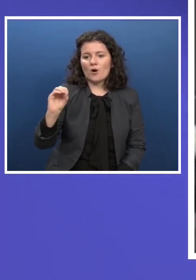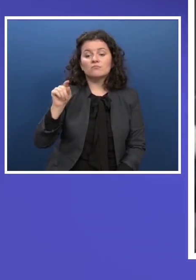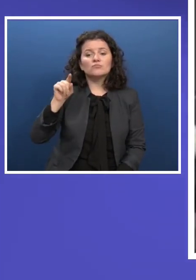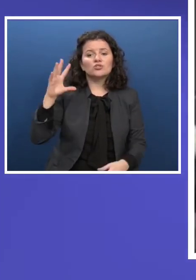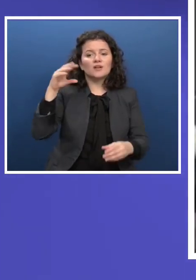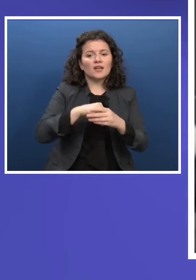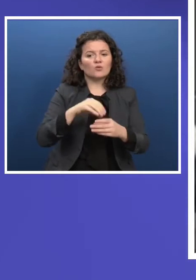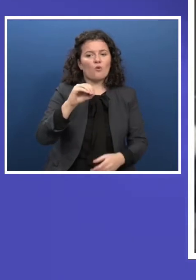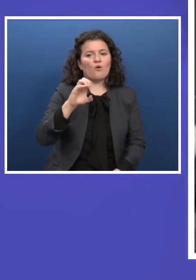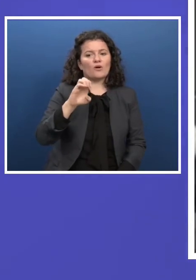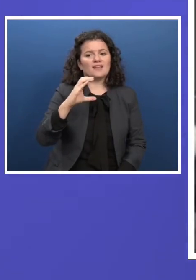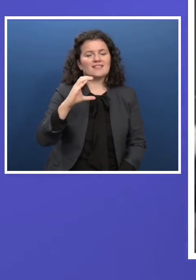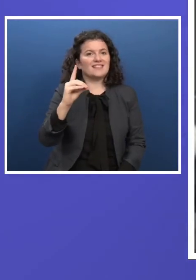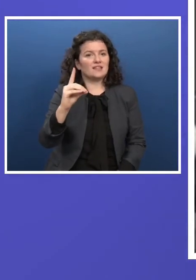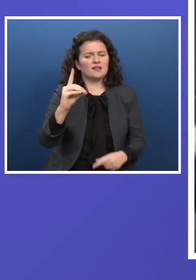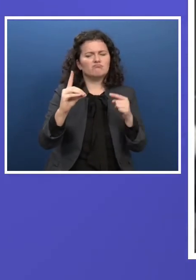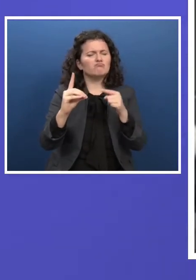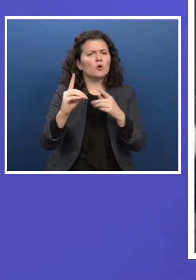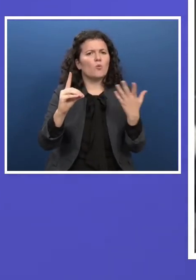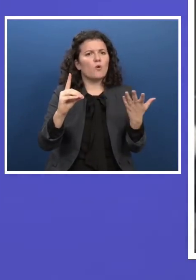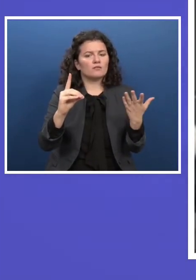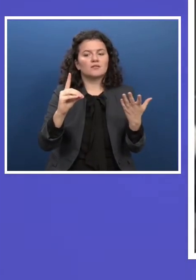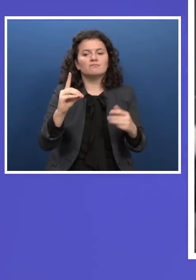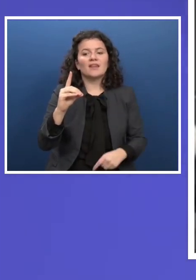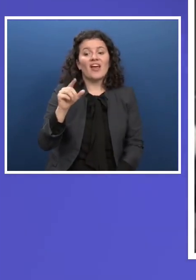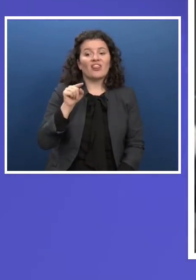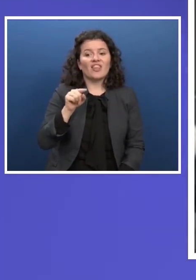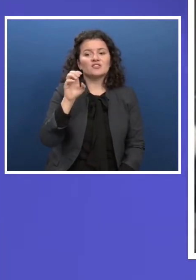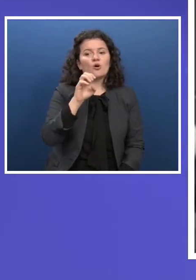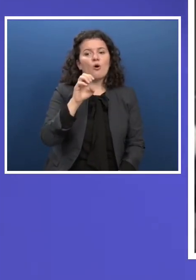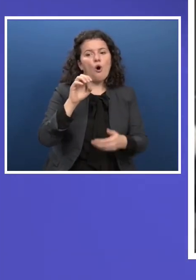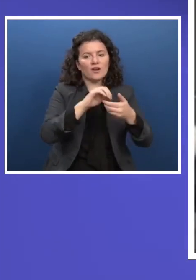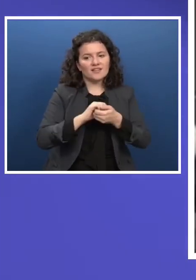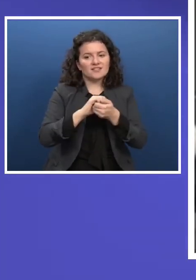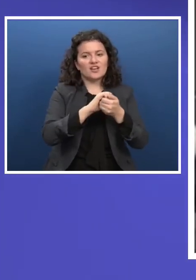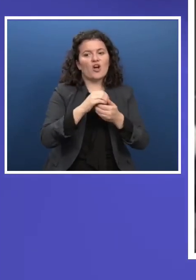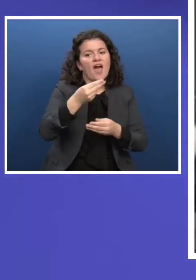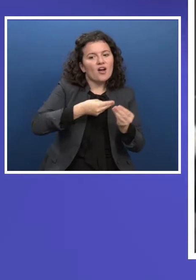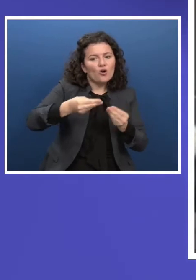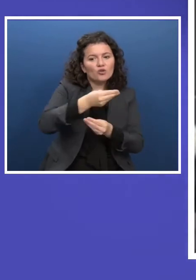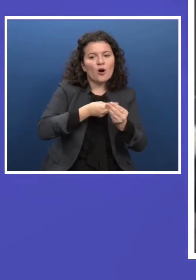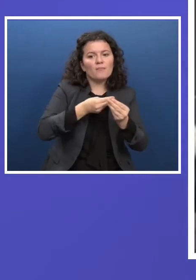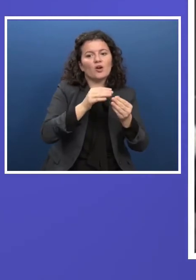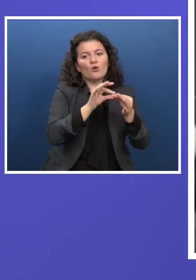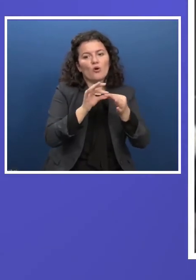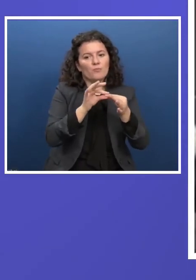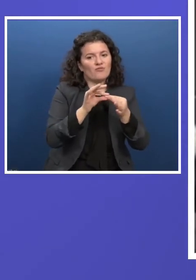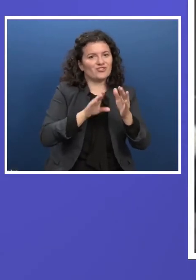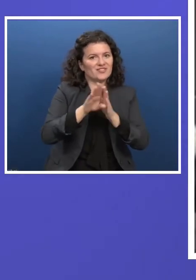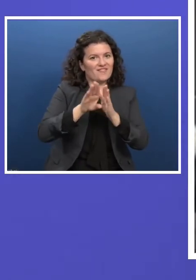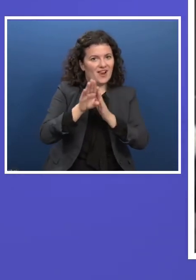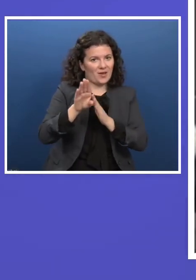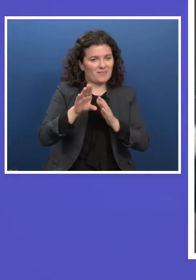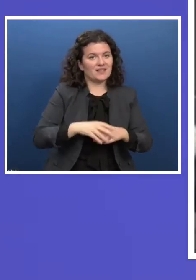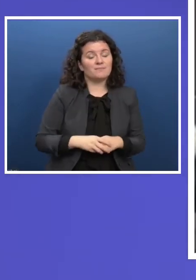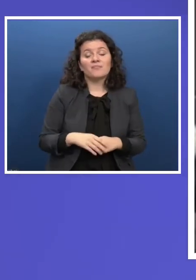and Development. Francesca is responsible for working on health and particularly providing international